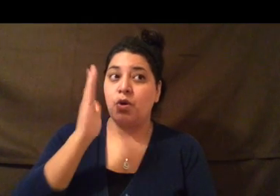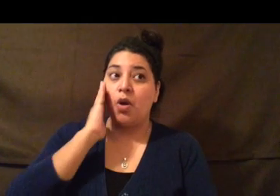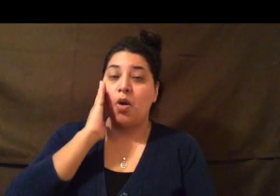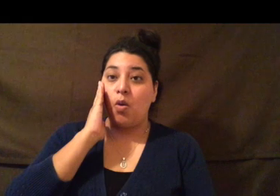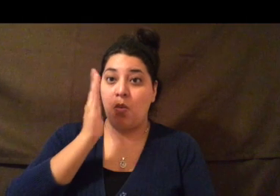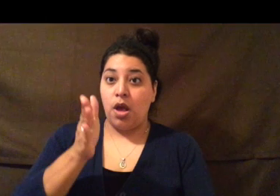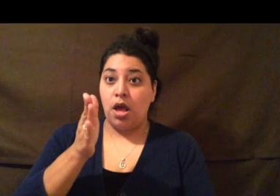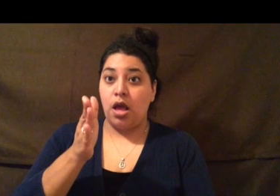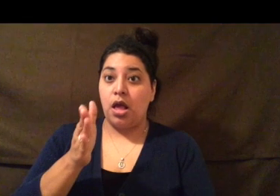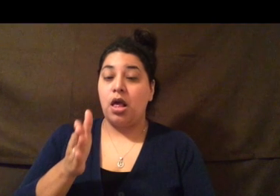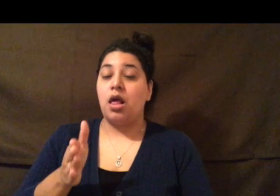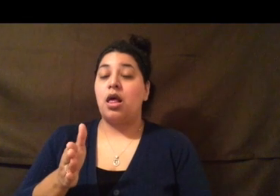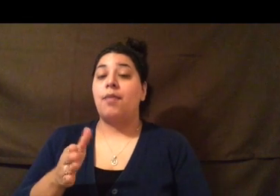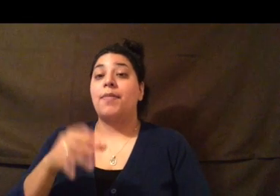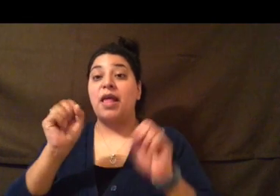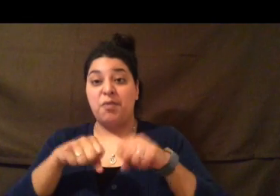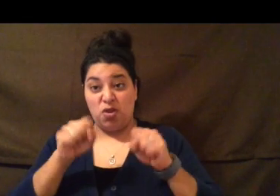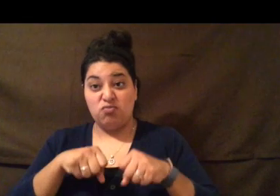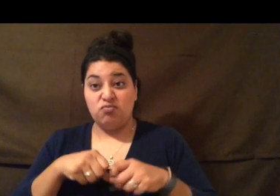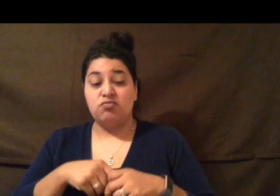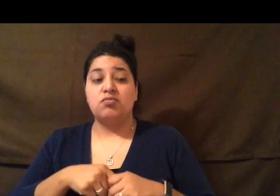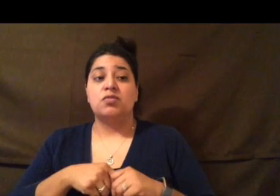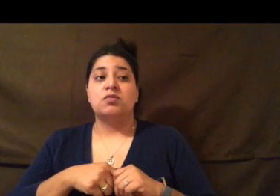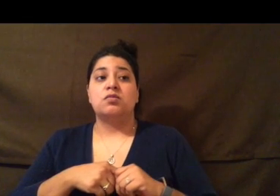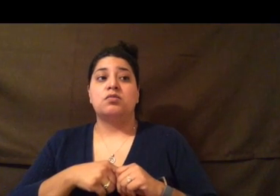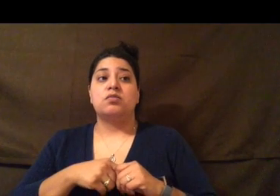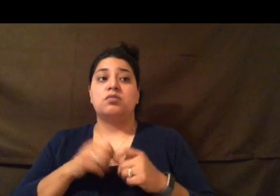will be able